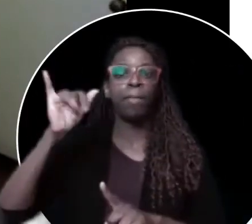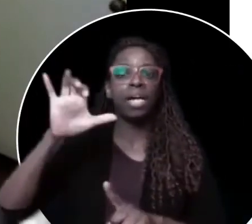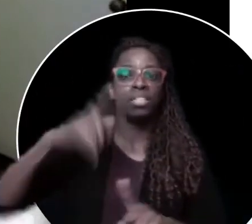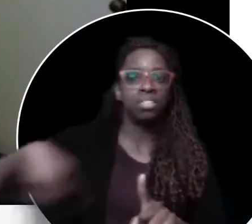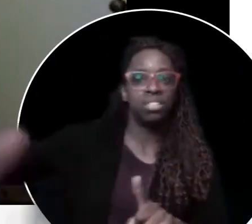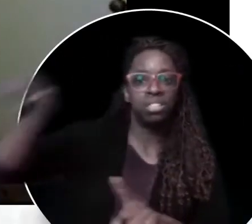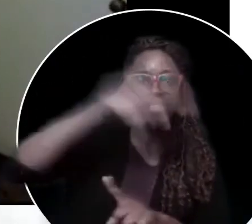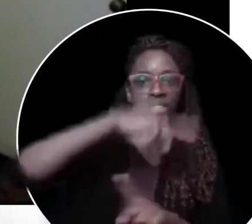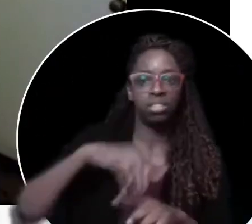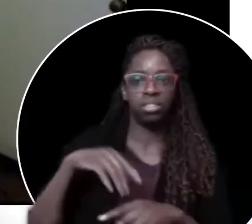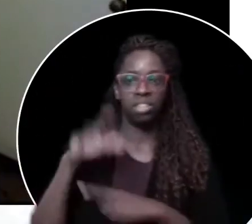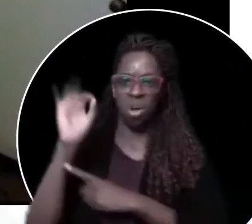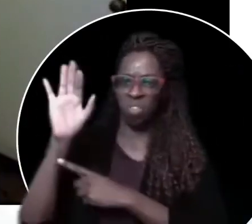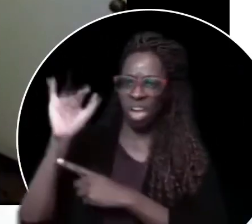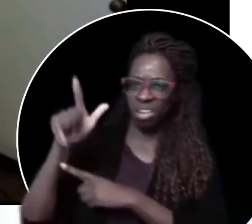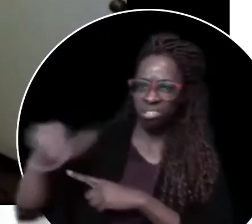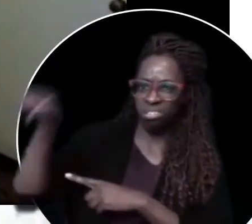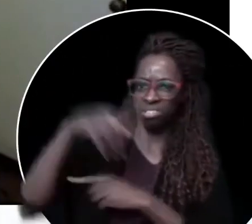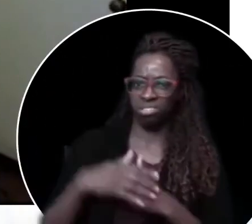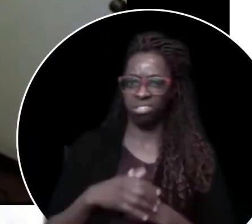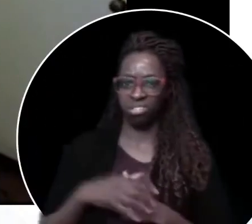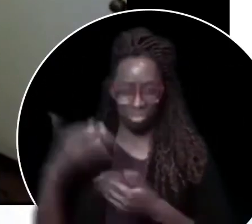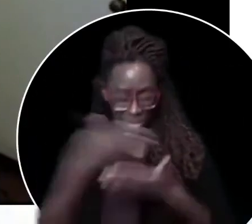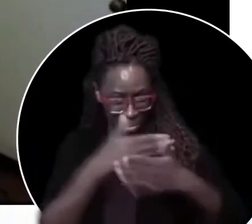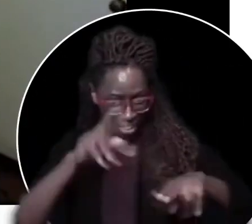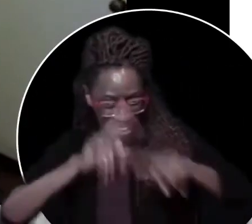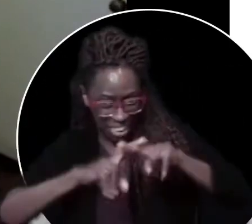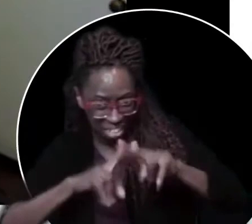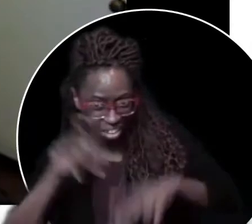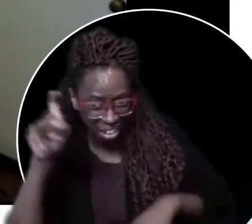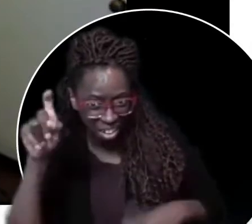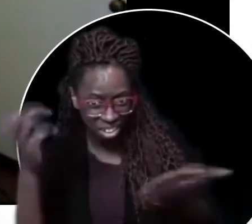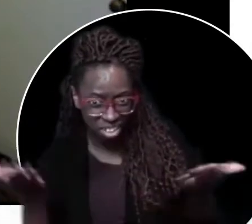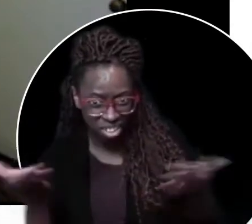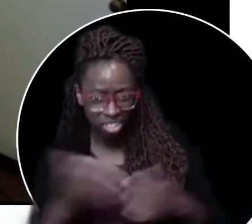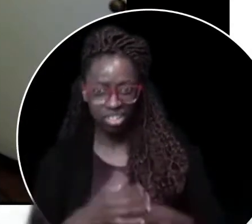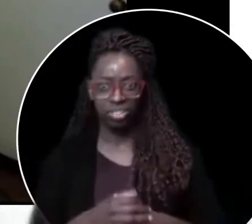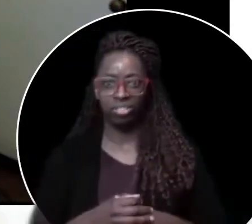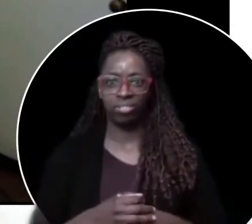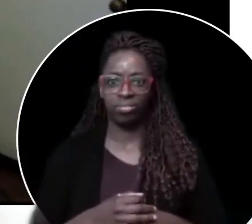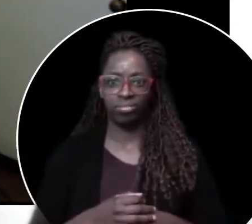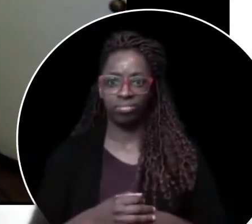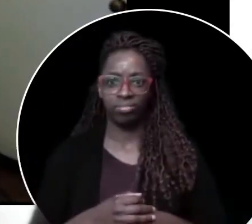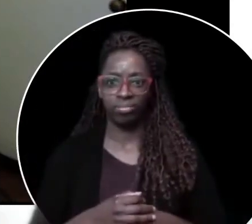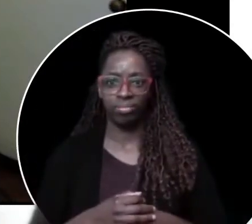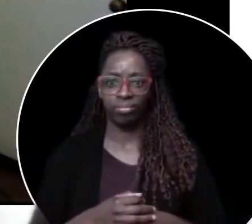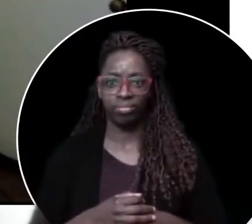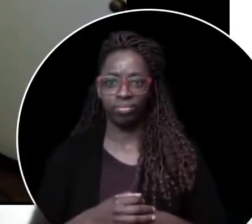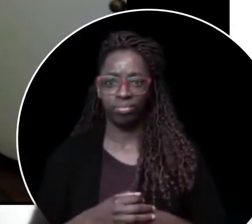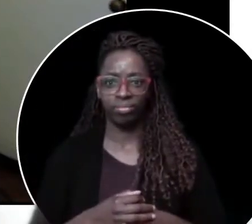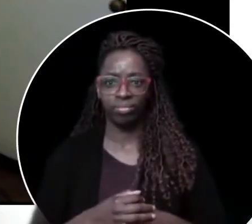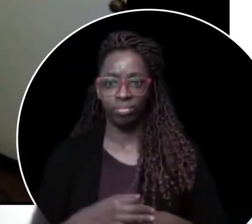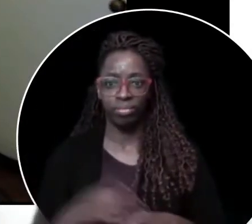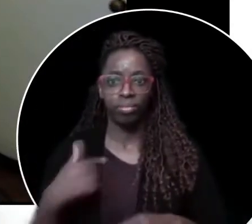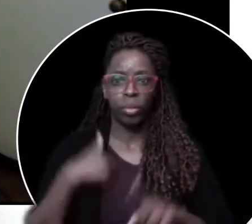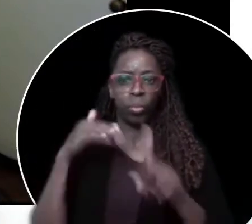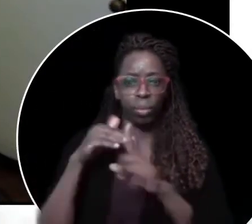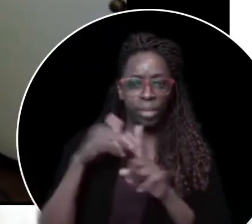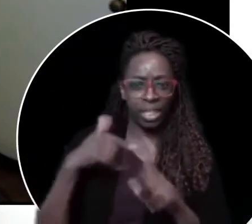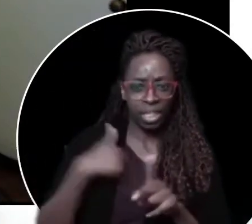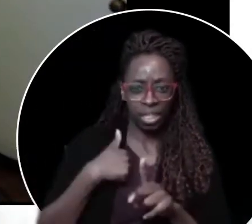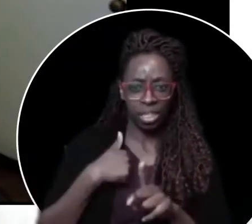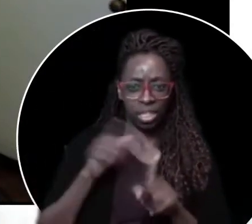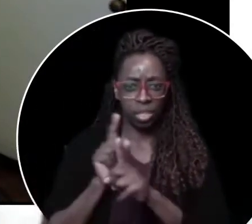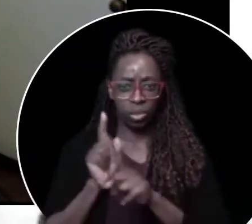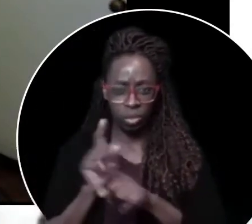I'm reminded of work that a dear friend, Julie Sue, who's now the labor commissioner